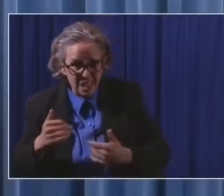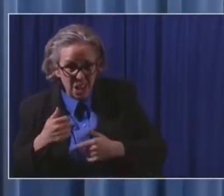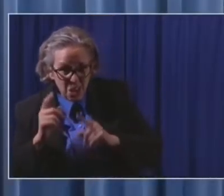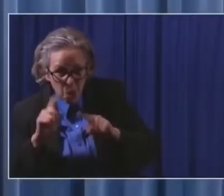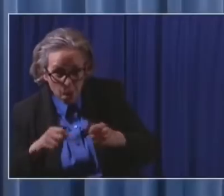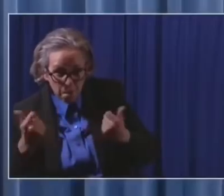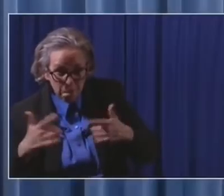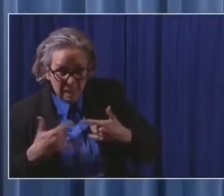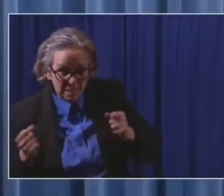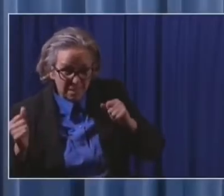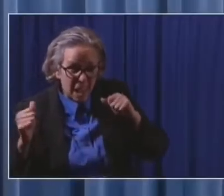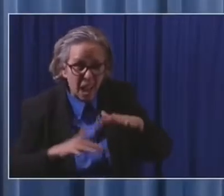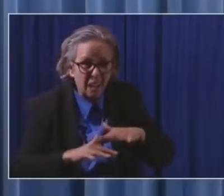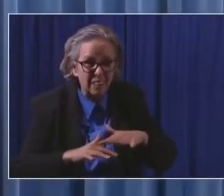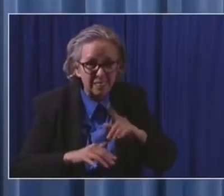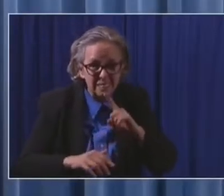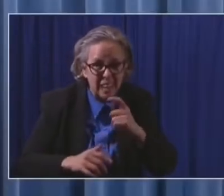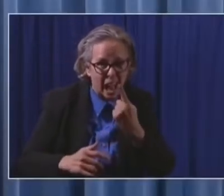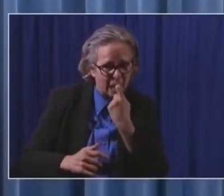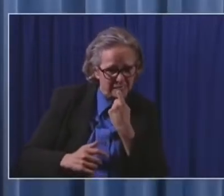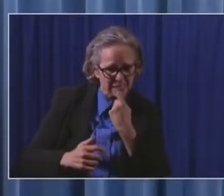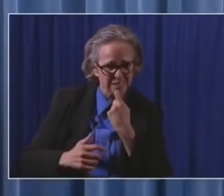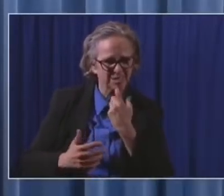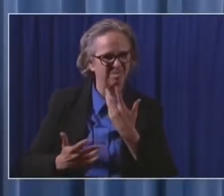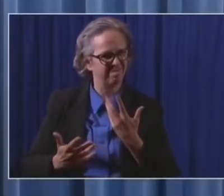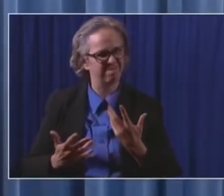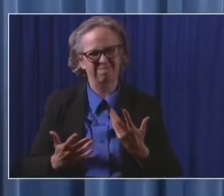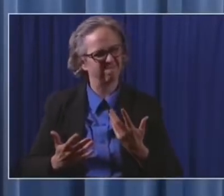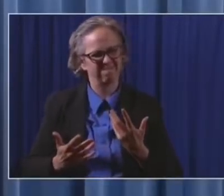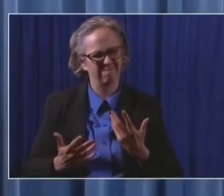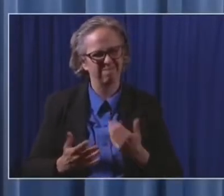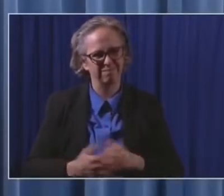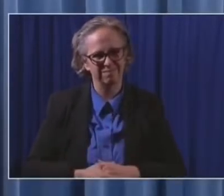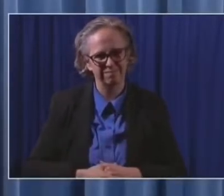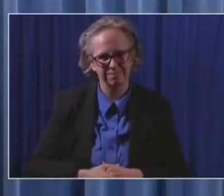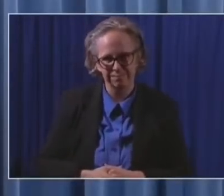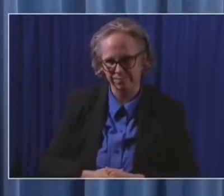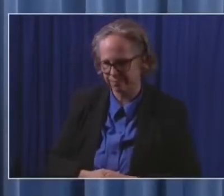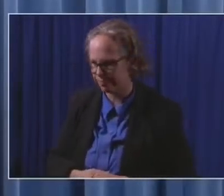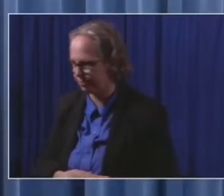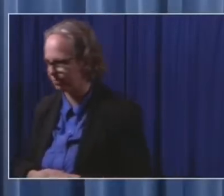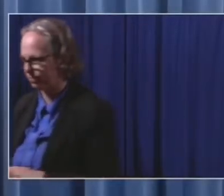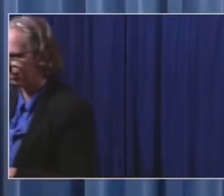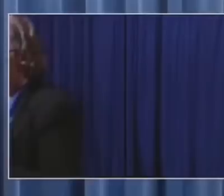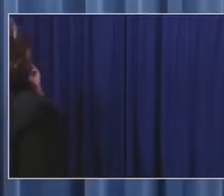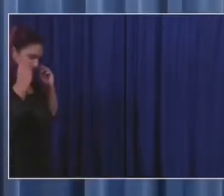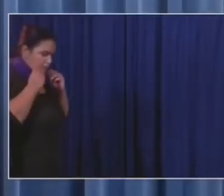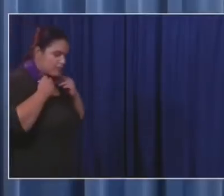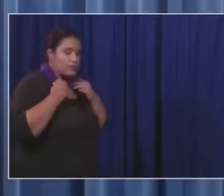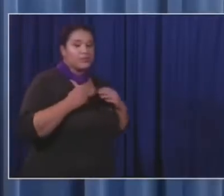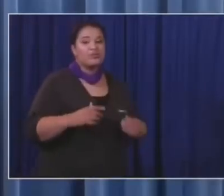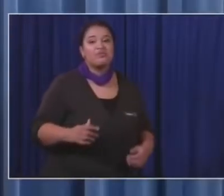distance. We've got to use our common sense about what events to go to and what events not to go to.